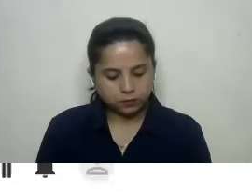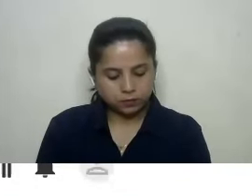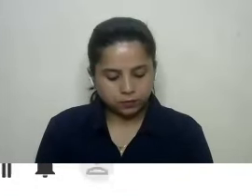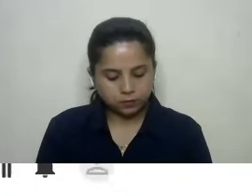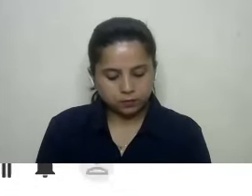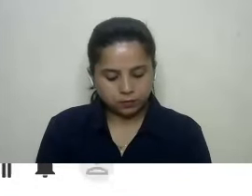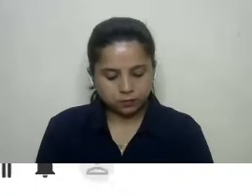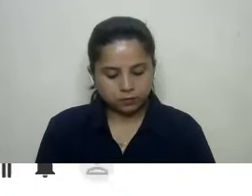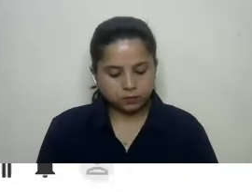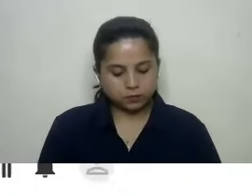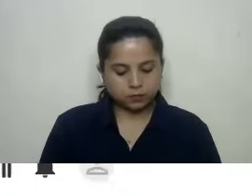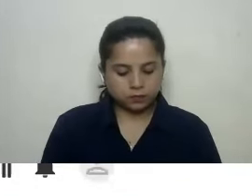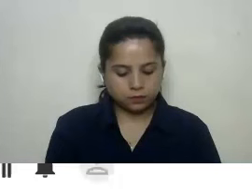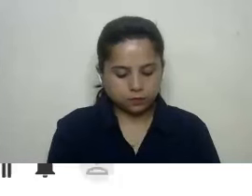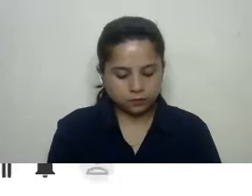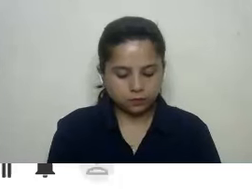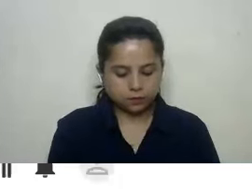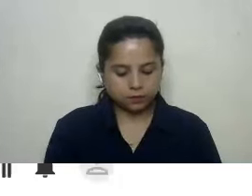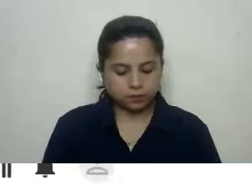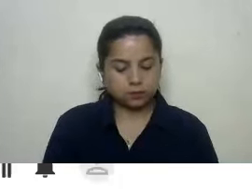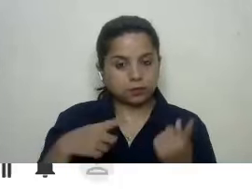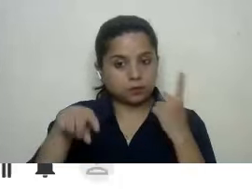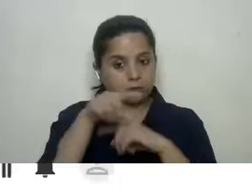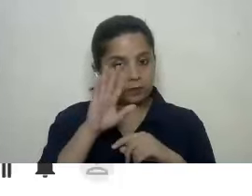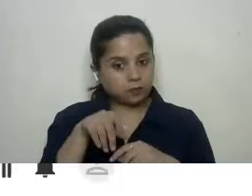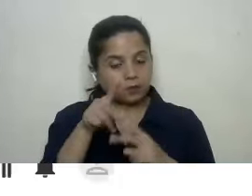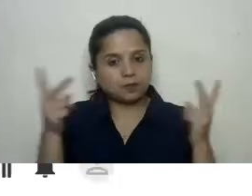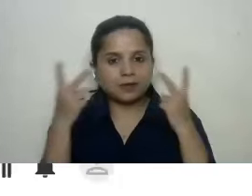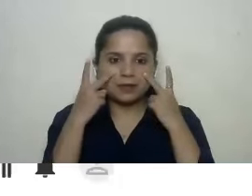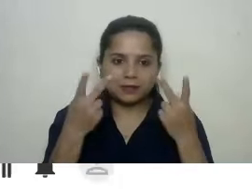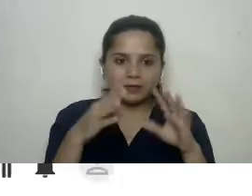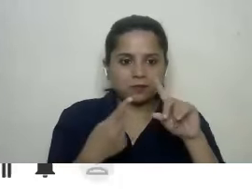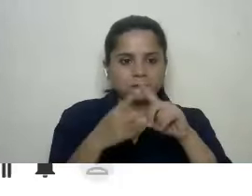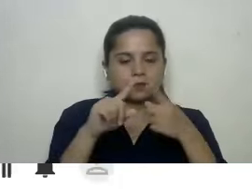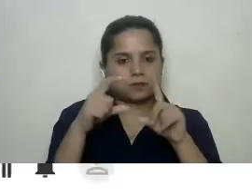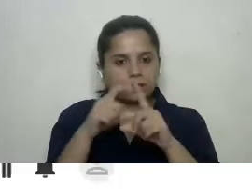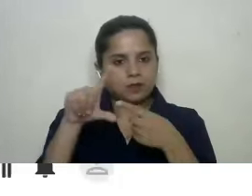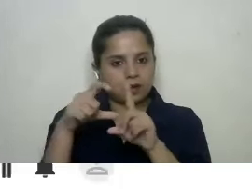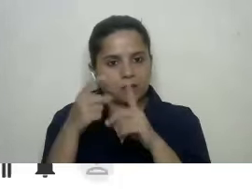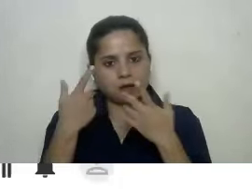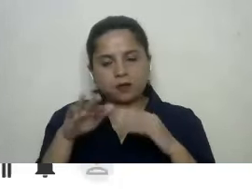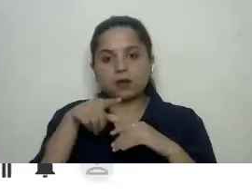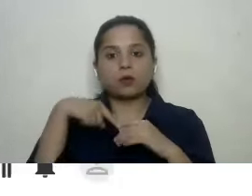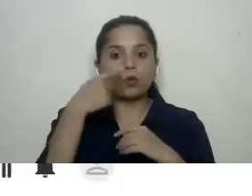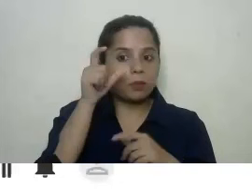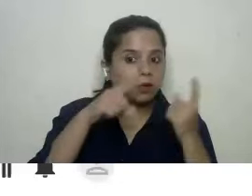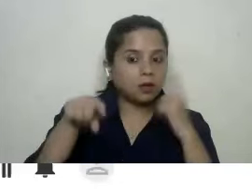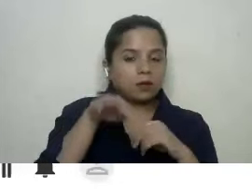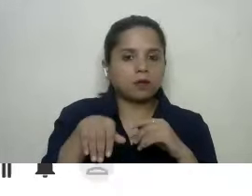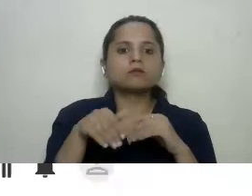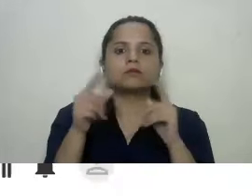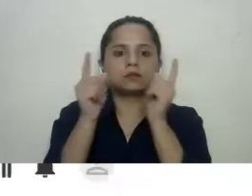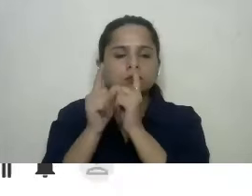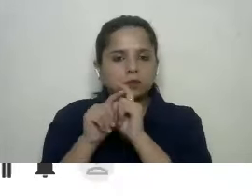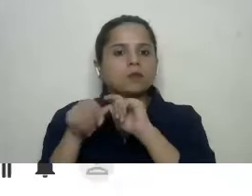Yeah. So everyone has, most of us have seen the TED-Ed platform, but for those who are new to it, just a brief introduction that